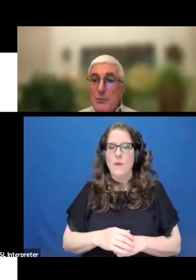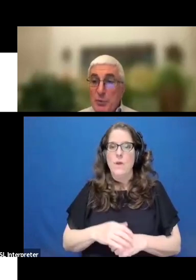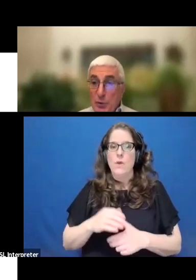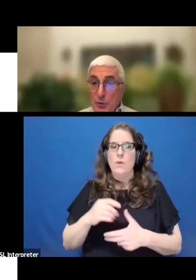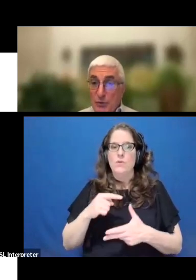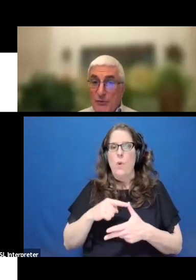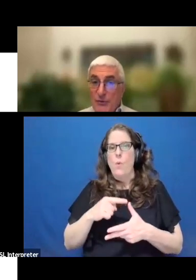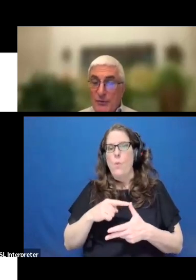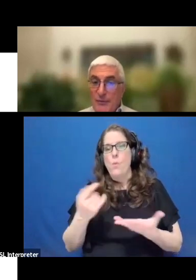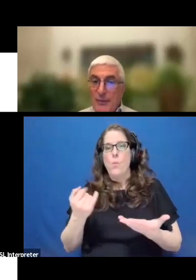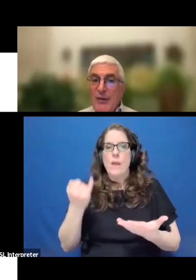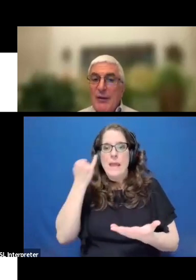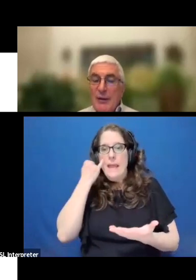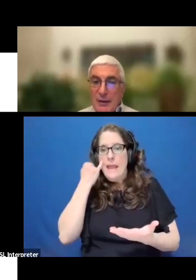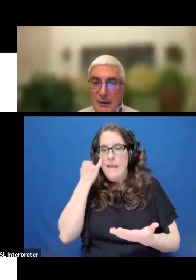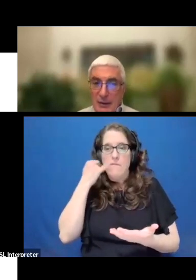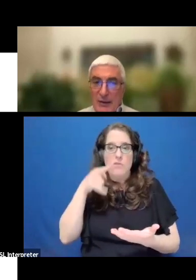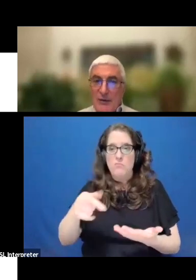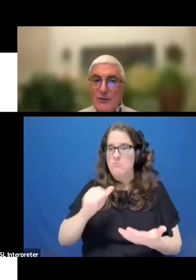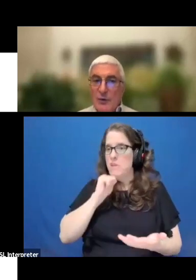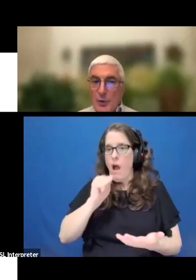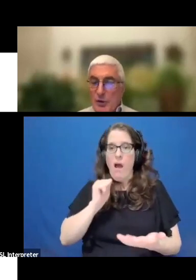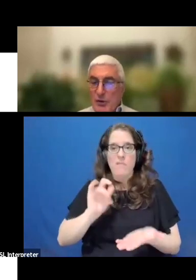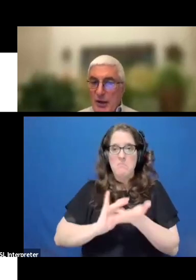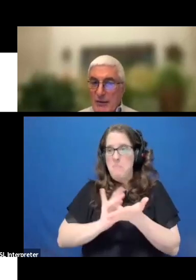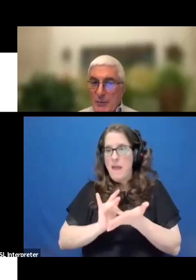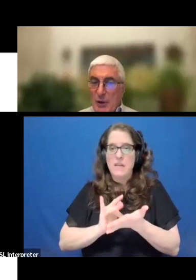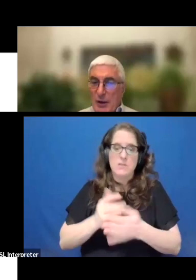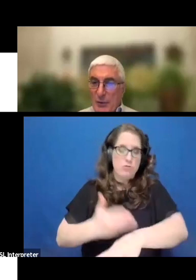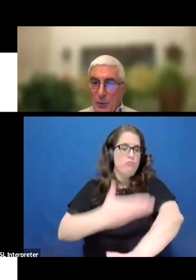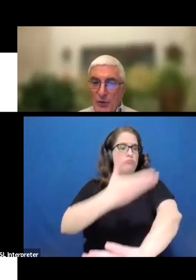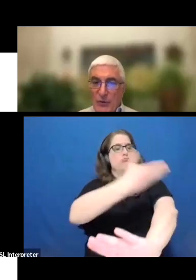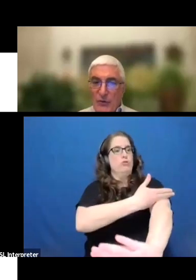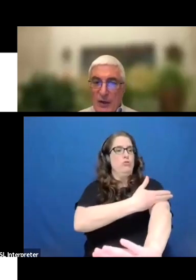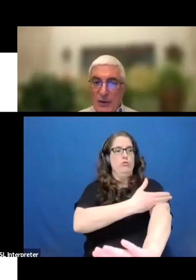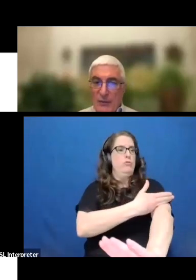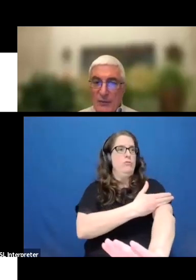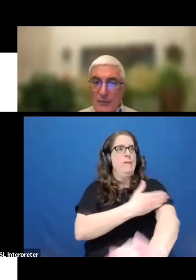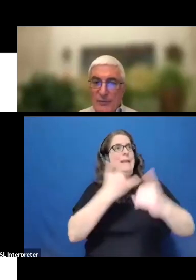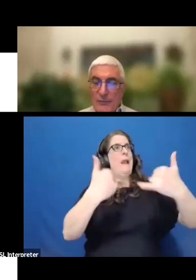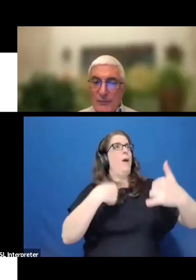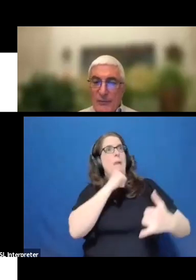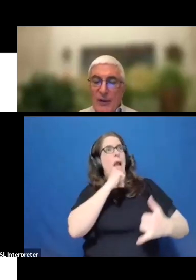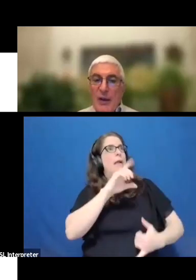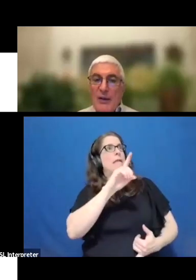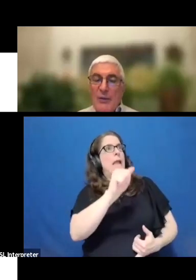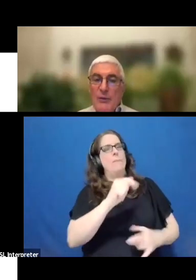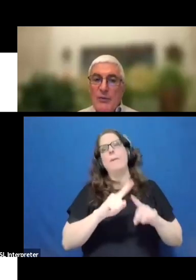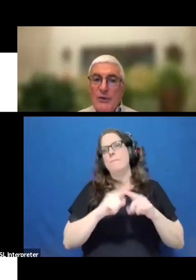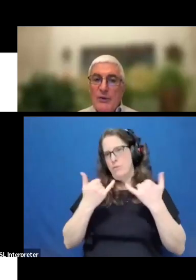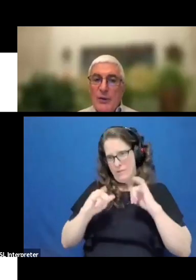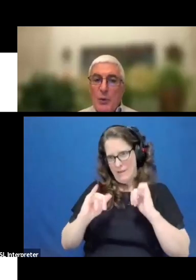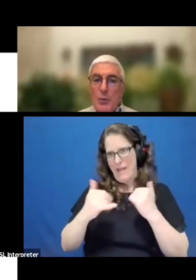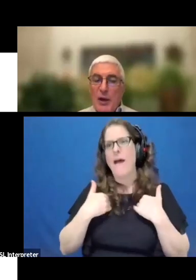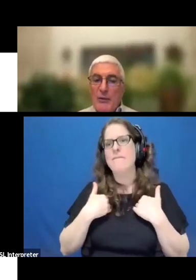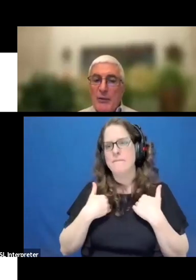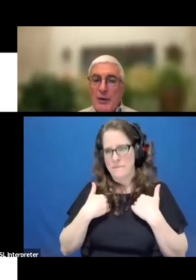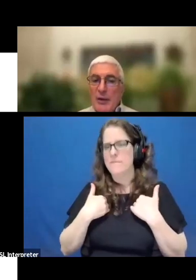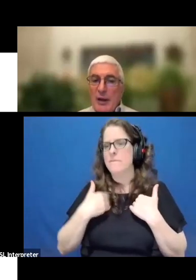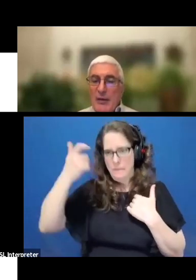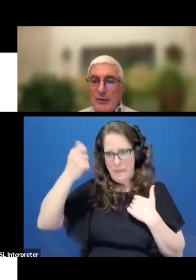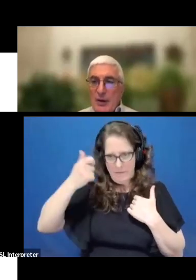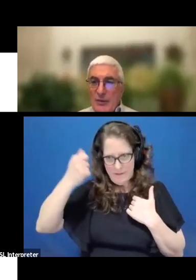medically improved, they can still be protected by the work incentives. Another thing to know